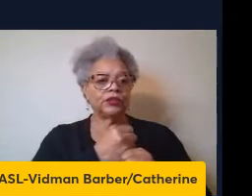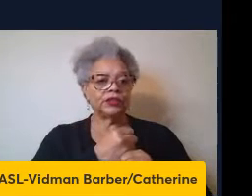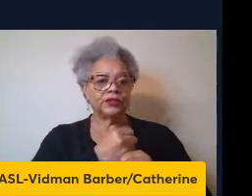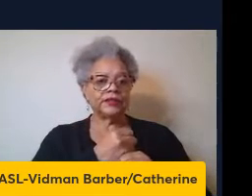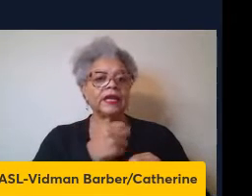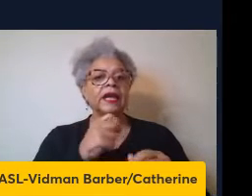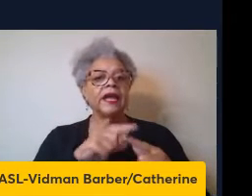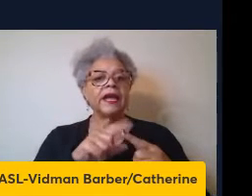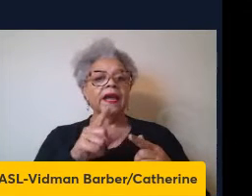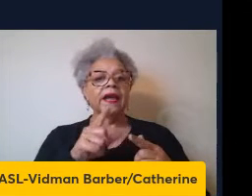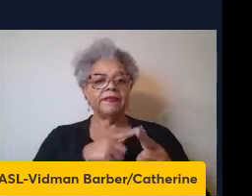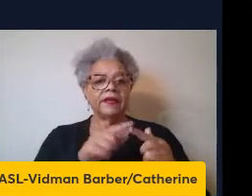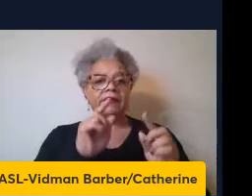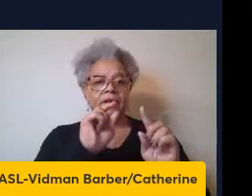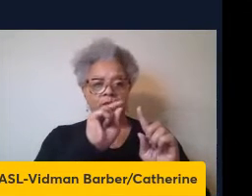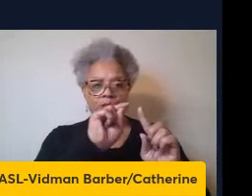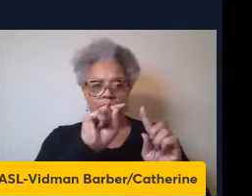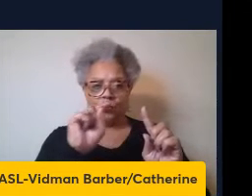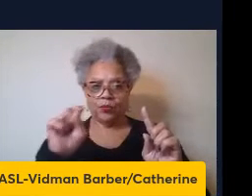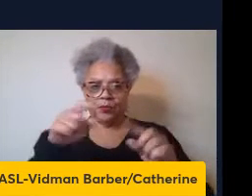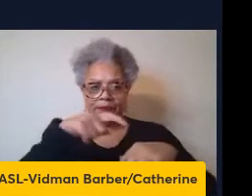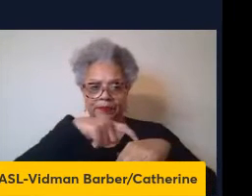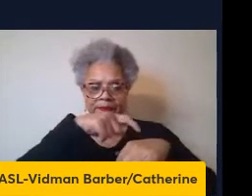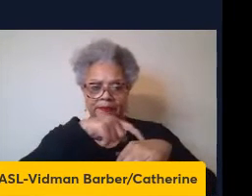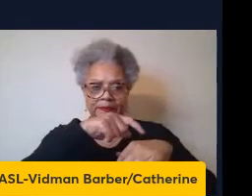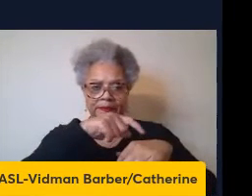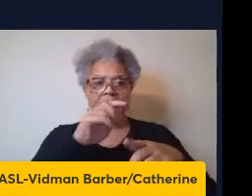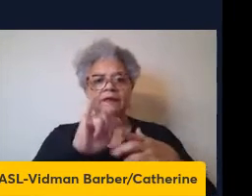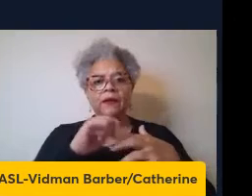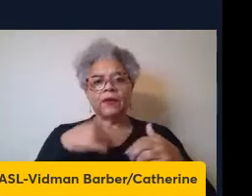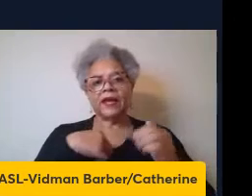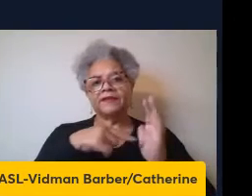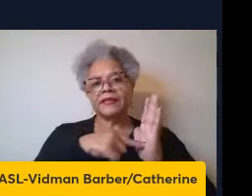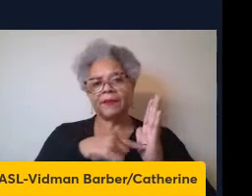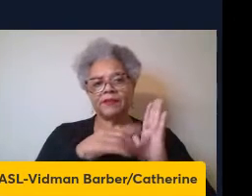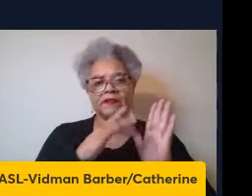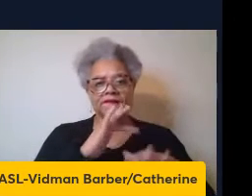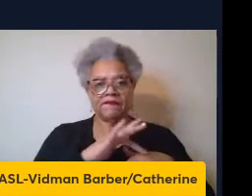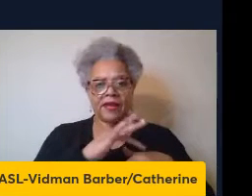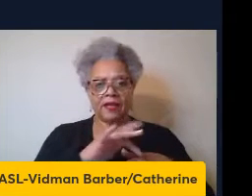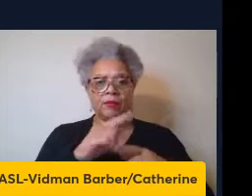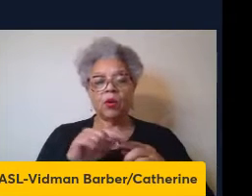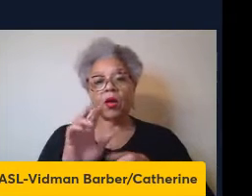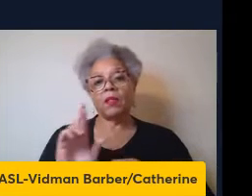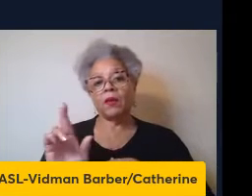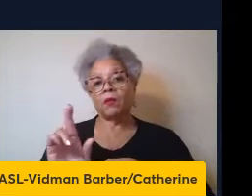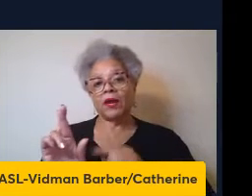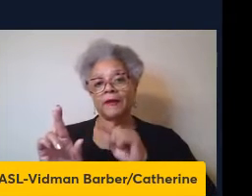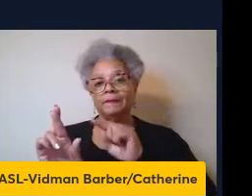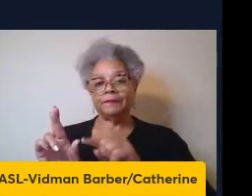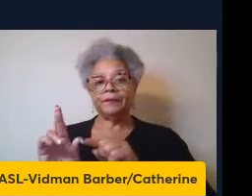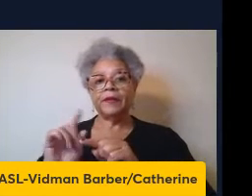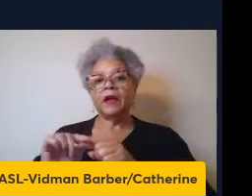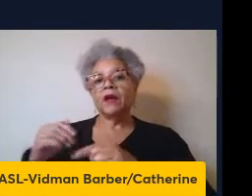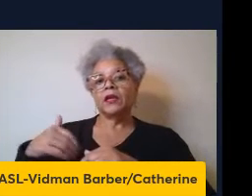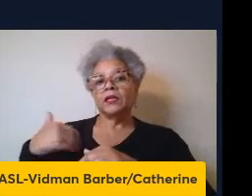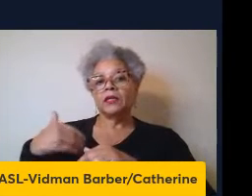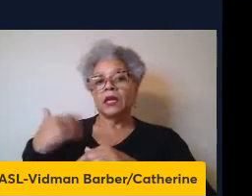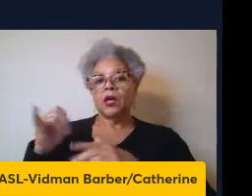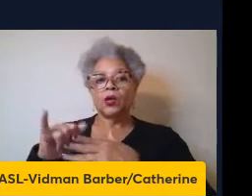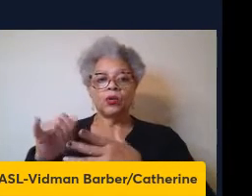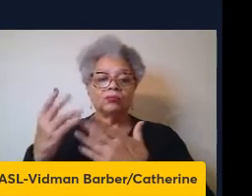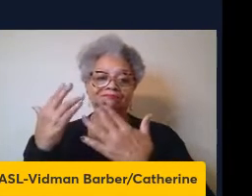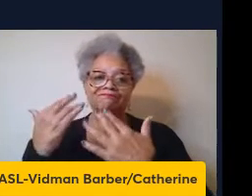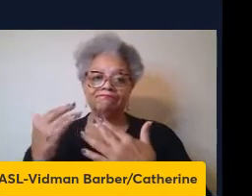time points here indicates the time points at which we had samples available. On the right are adolescents who unfortunately